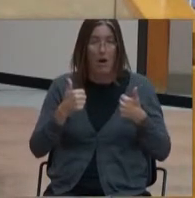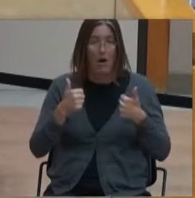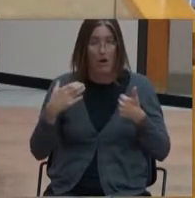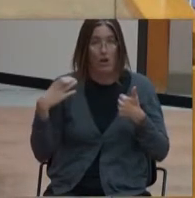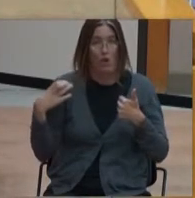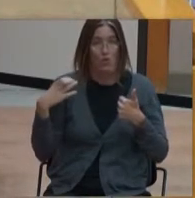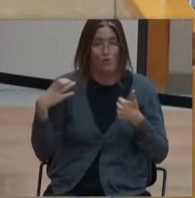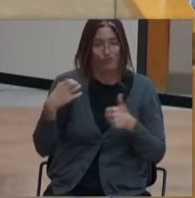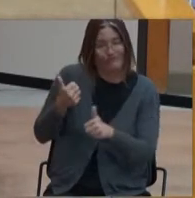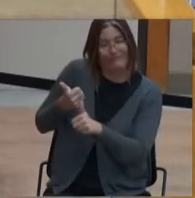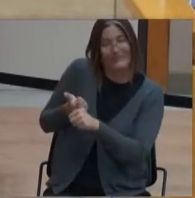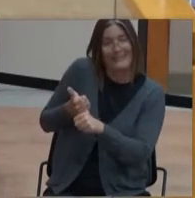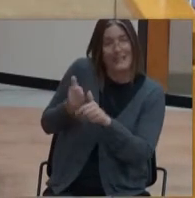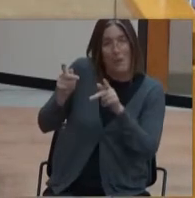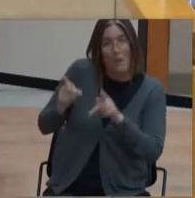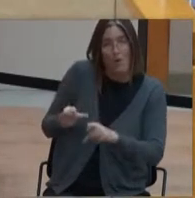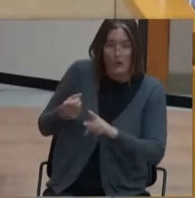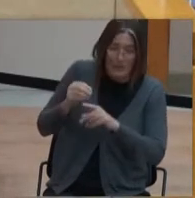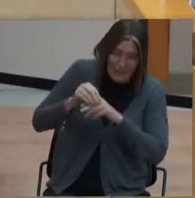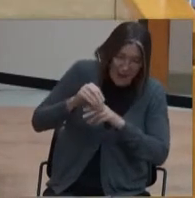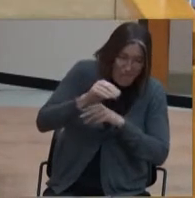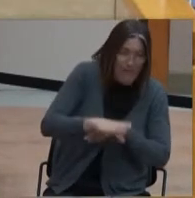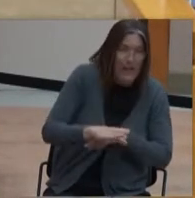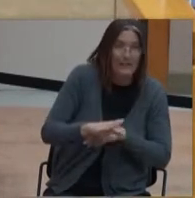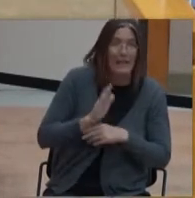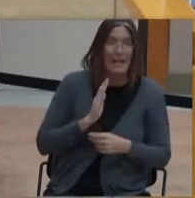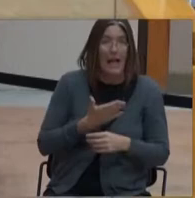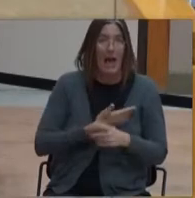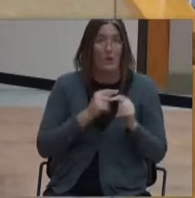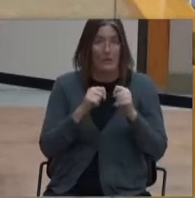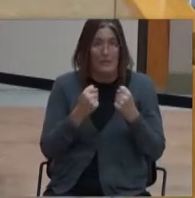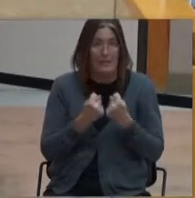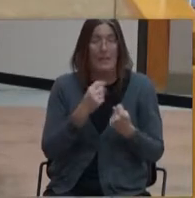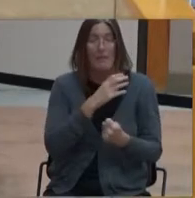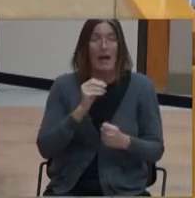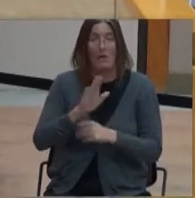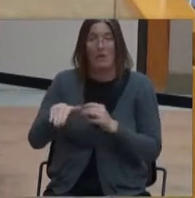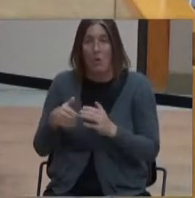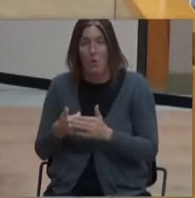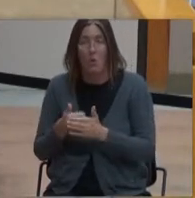only on our team, but on our entire school. Coach Chris is